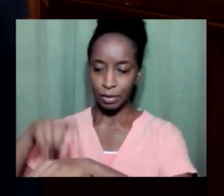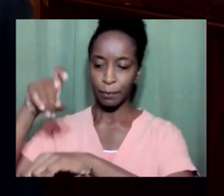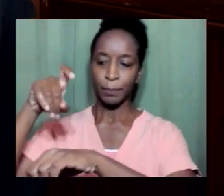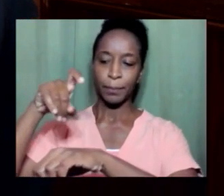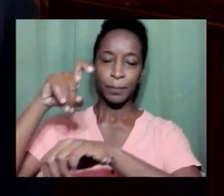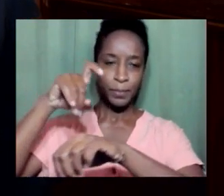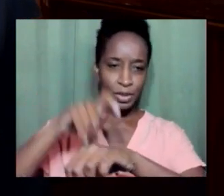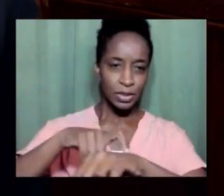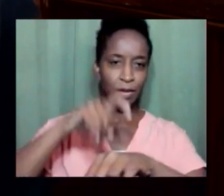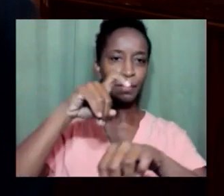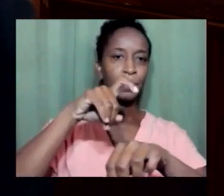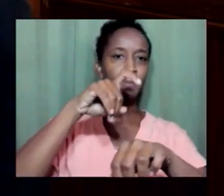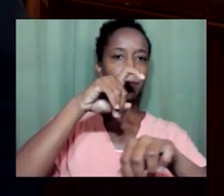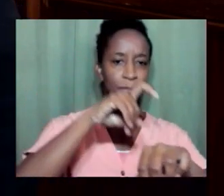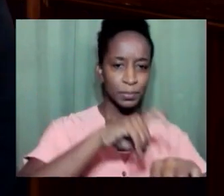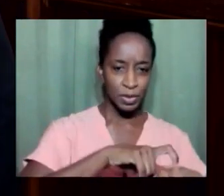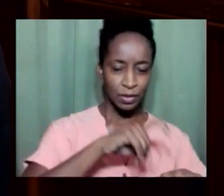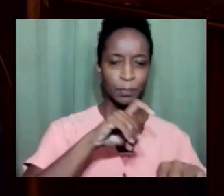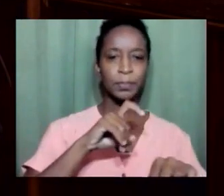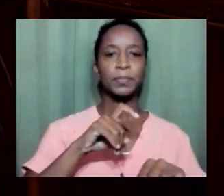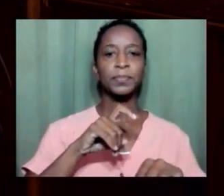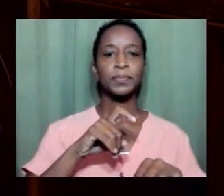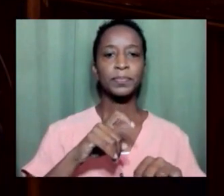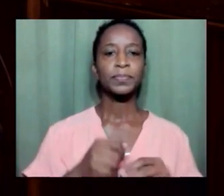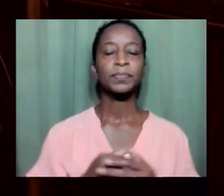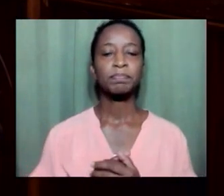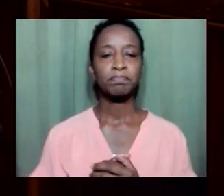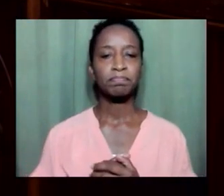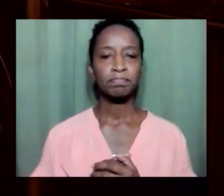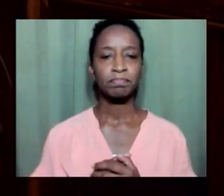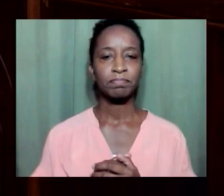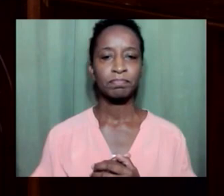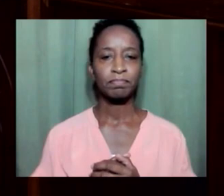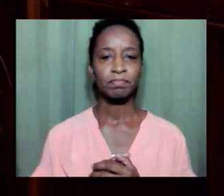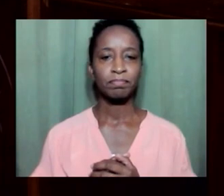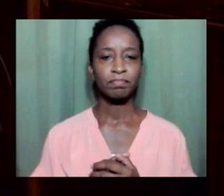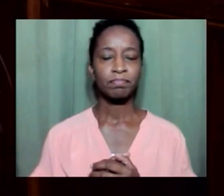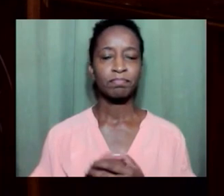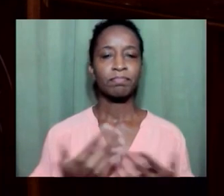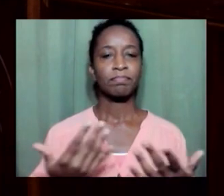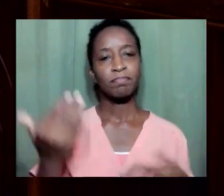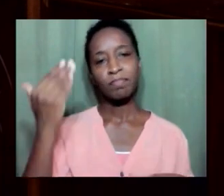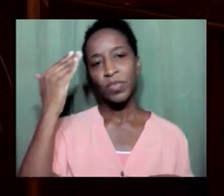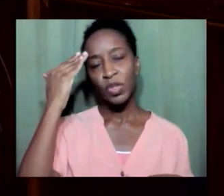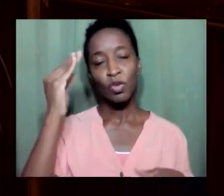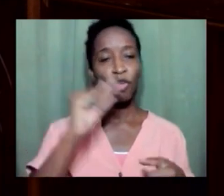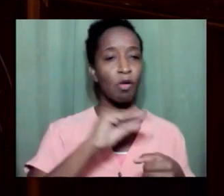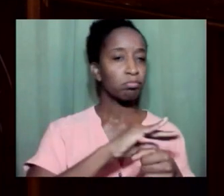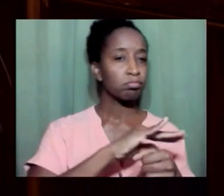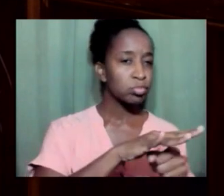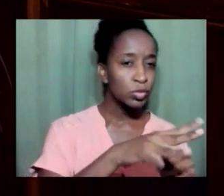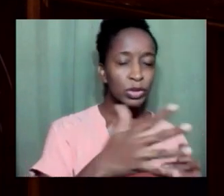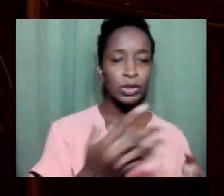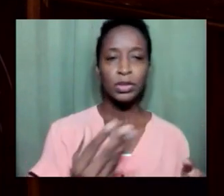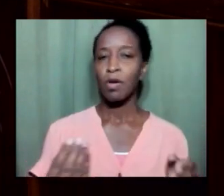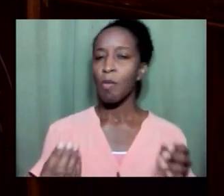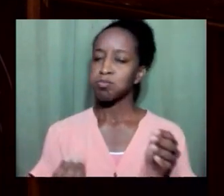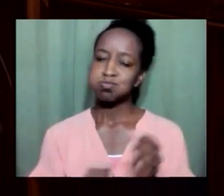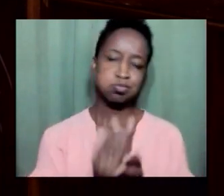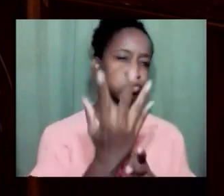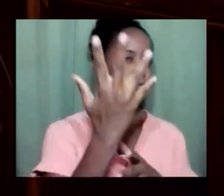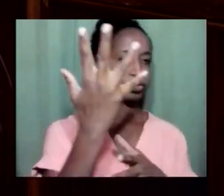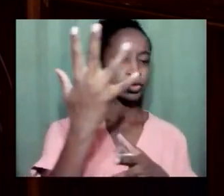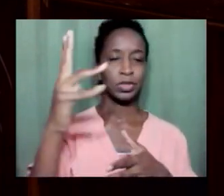and fact is, Mr. Speaker, we were lucky. COVID, Soufriere and Elsa, the freak storm, did not strike us at